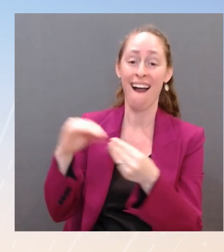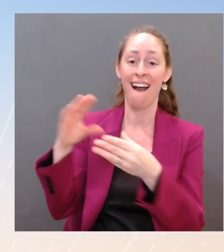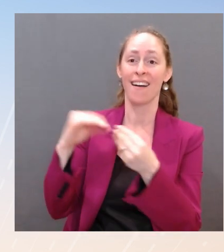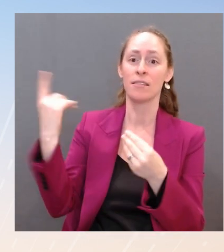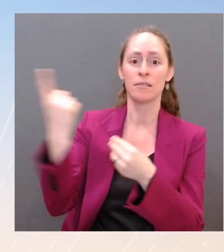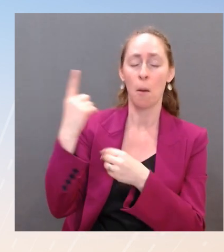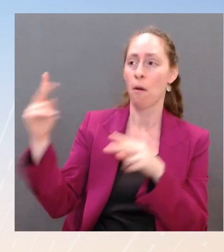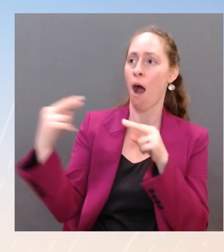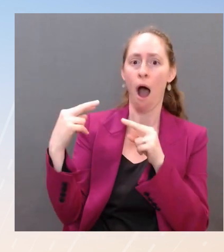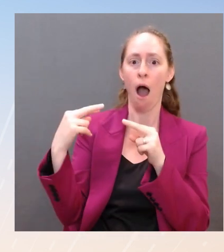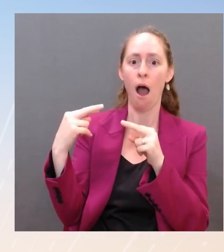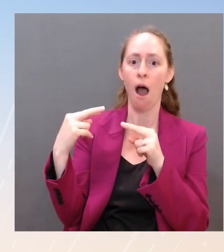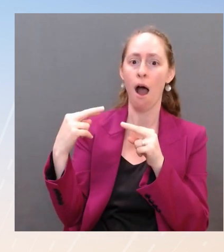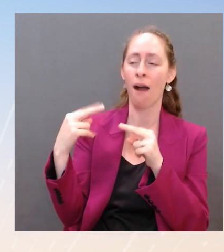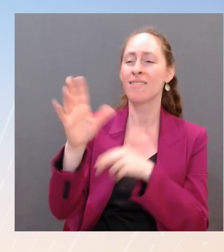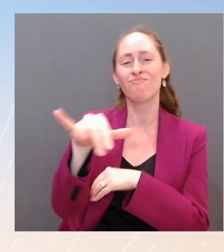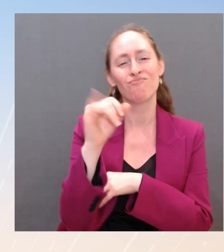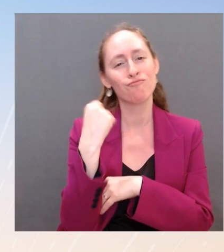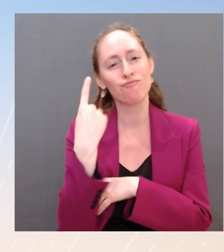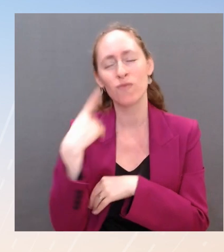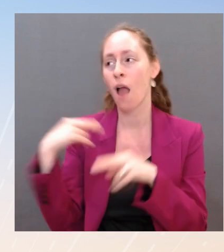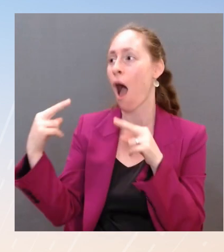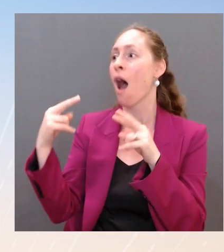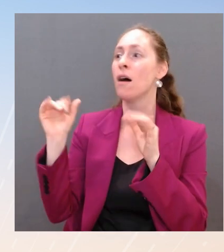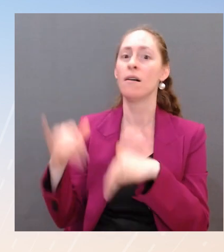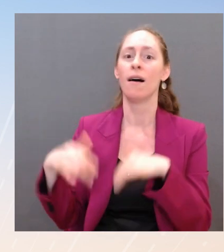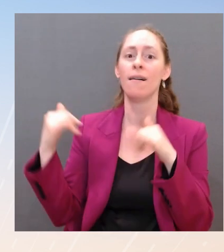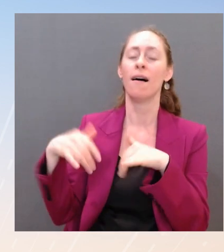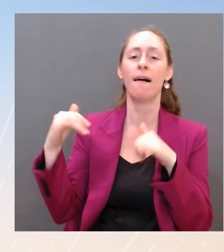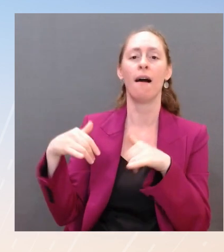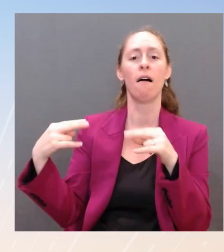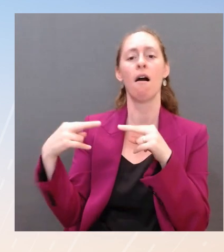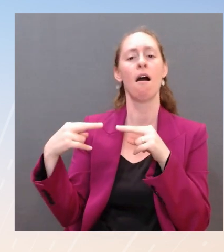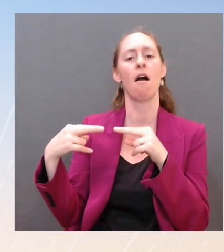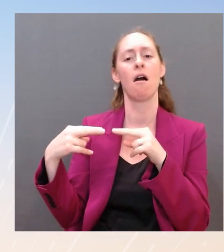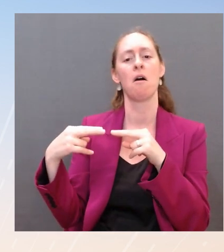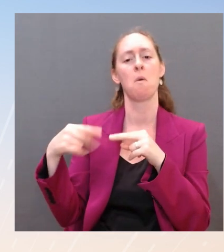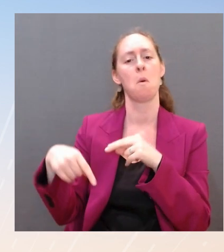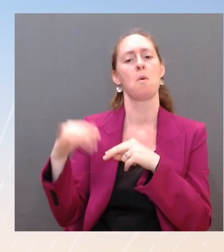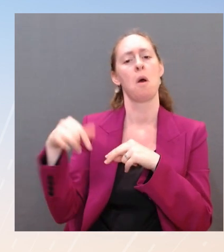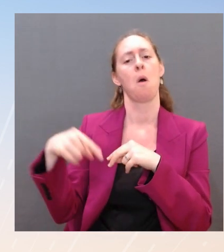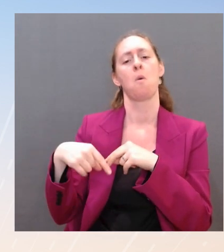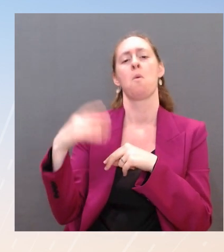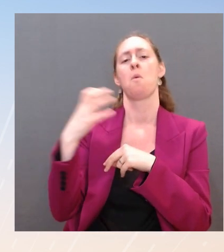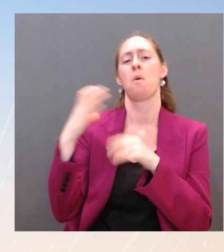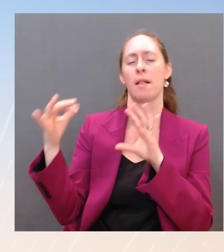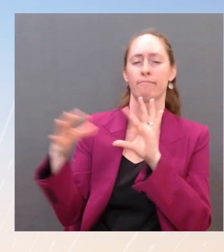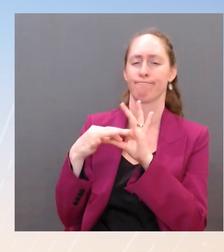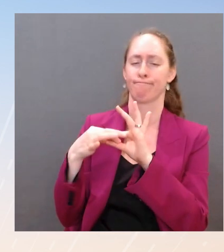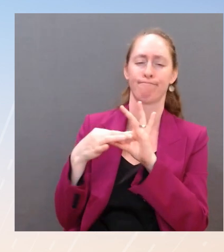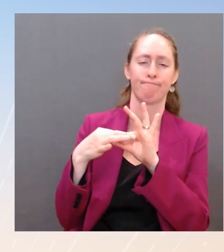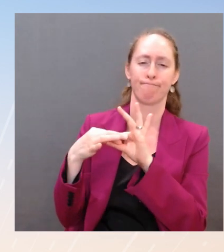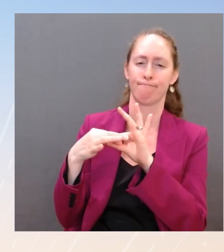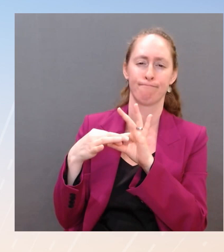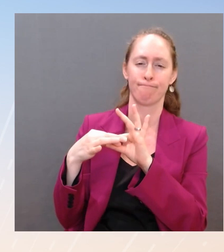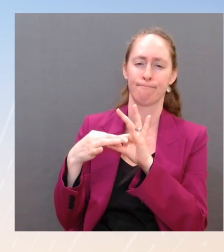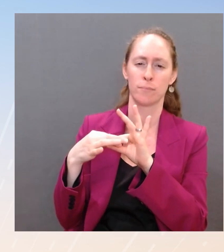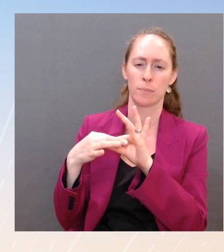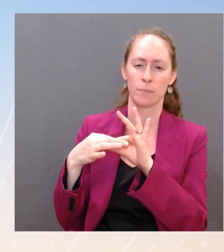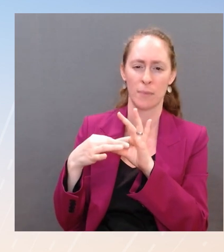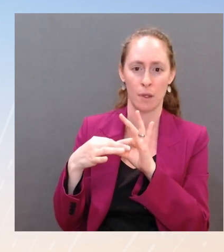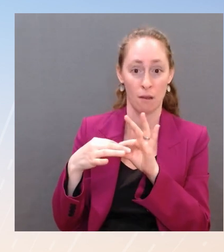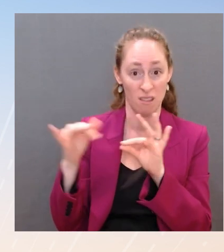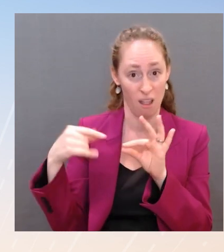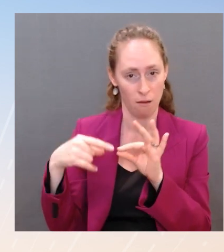so pure, that is so hard to find in today's age. And so I am so grateful that, you